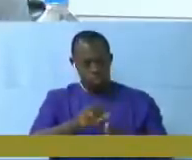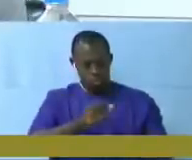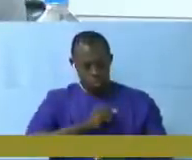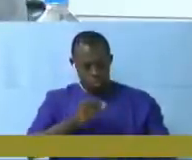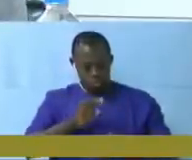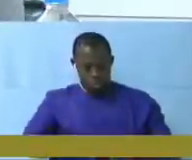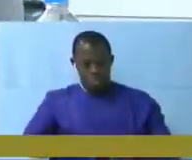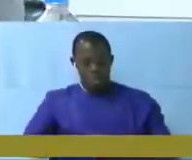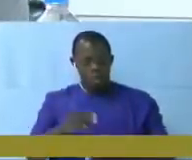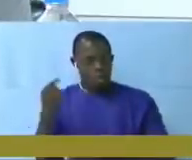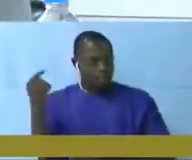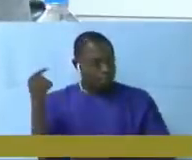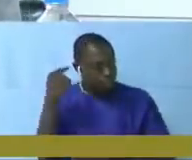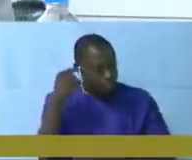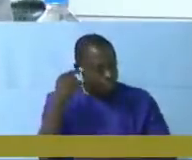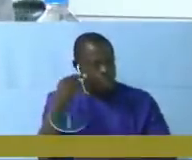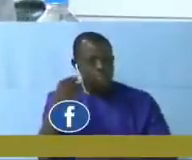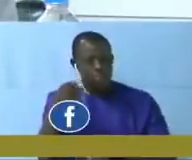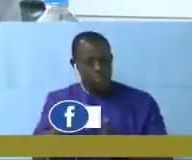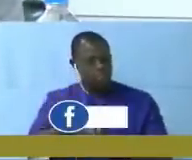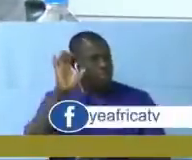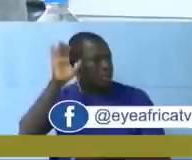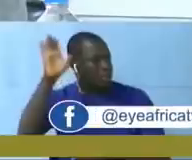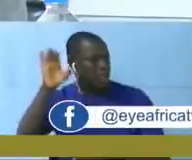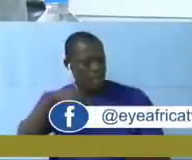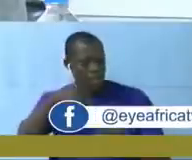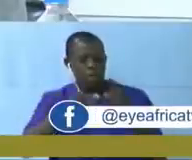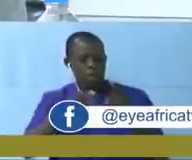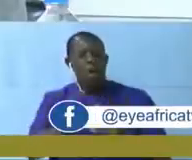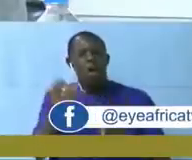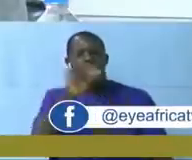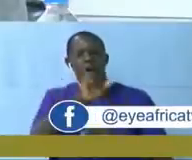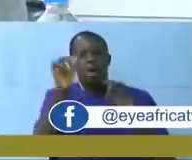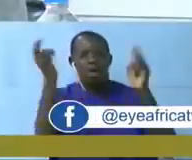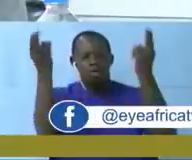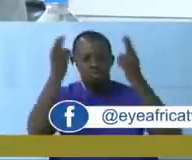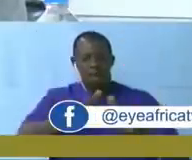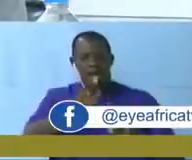testimonies from other lawyers who were here before me, particularly the